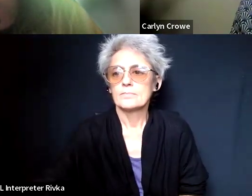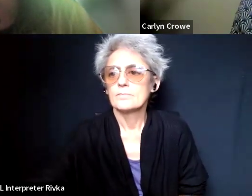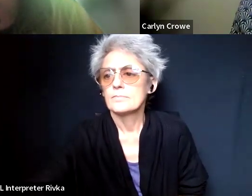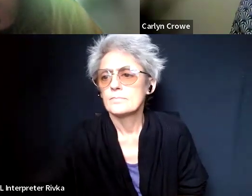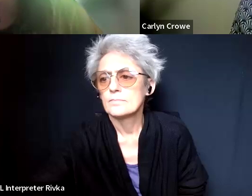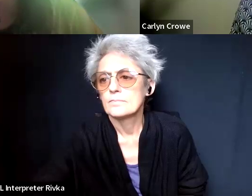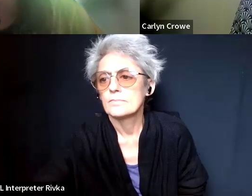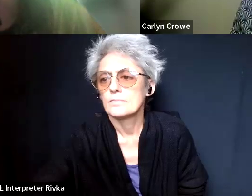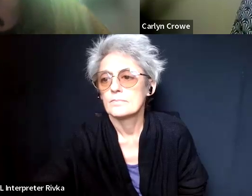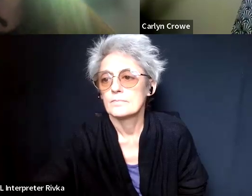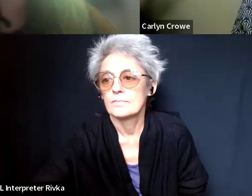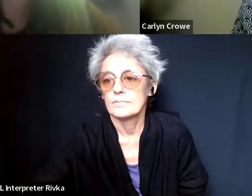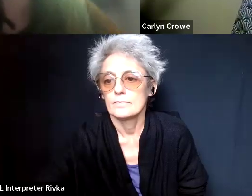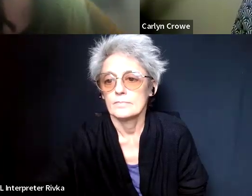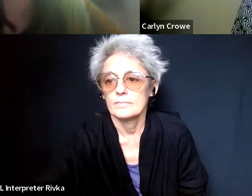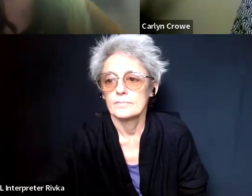Thank you.